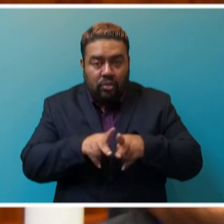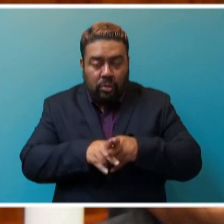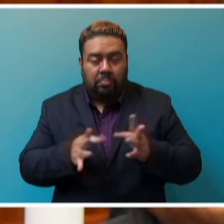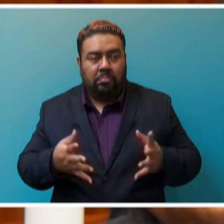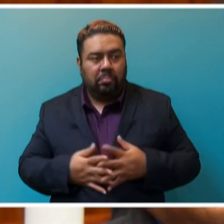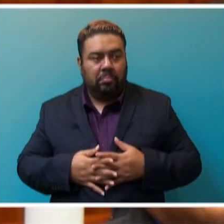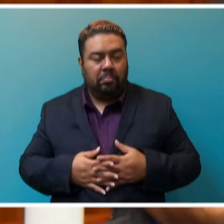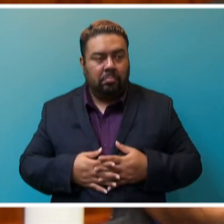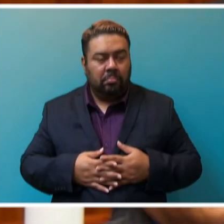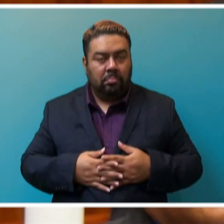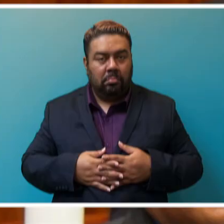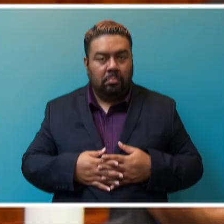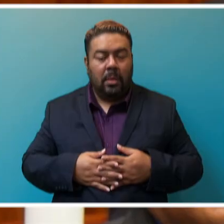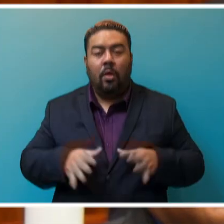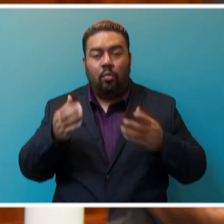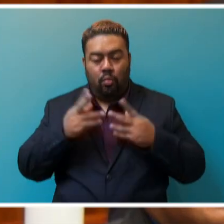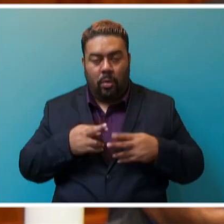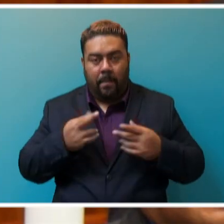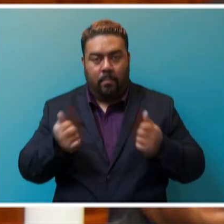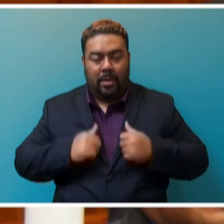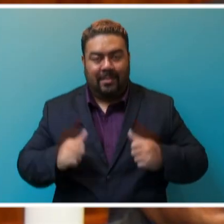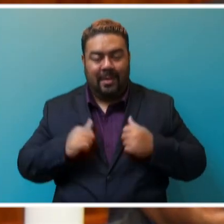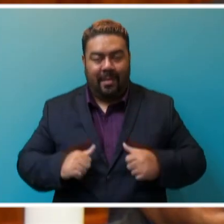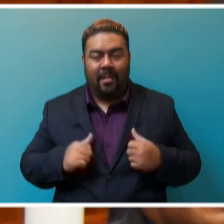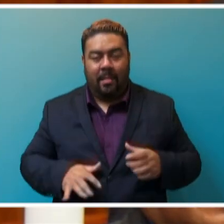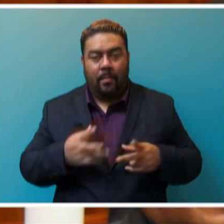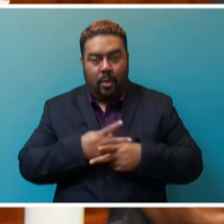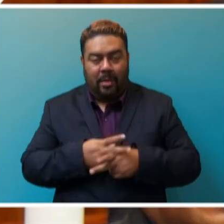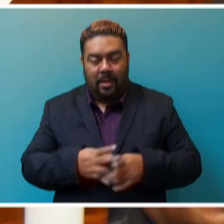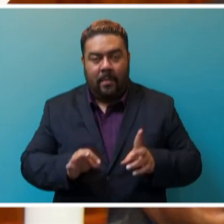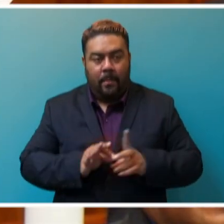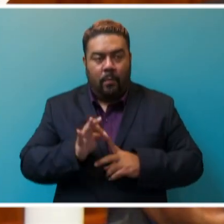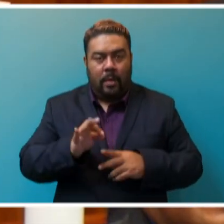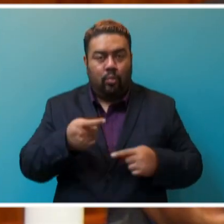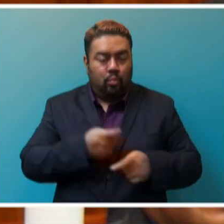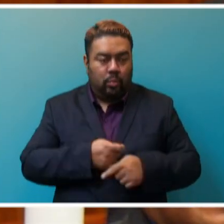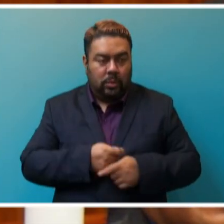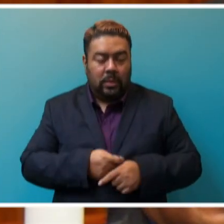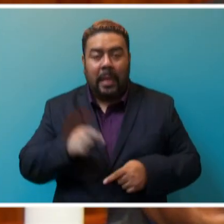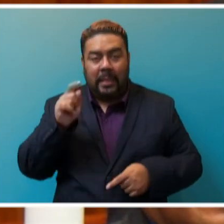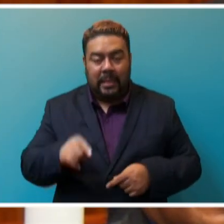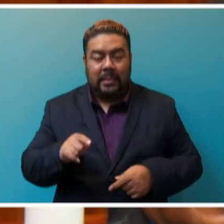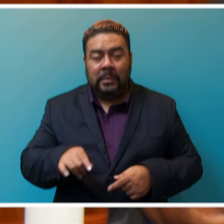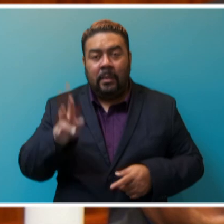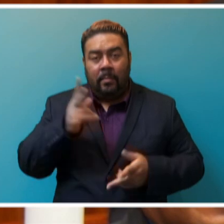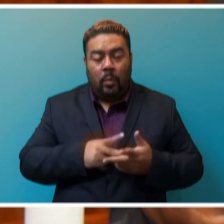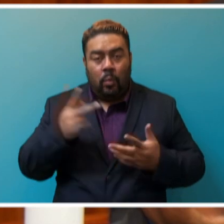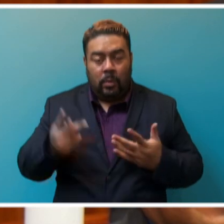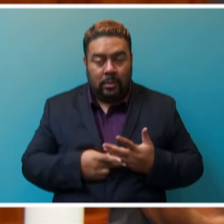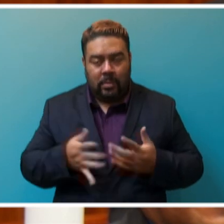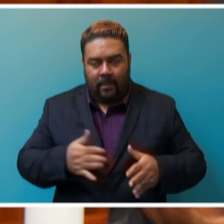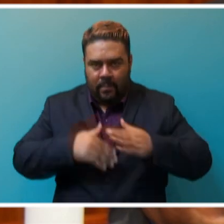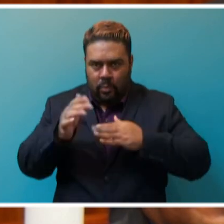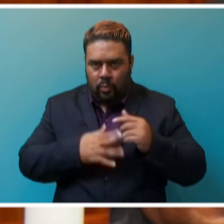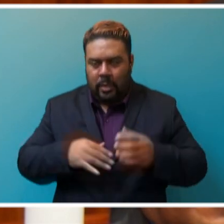regulatory practices, and practical productivity improvement tools. These initiatives have built the capacity of